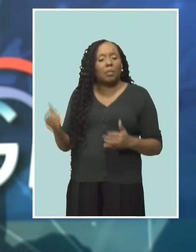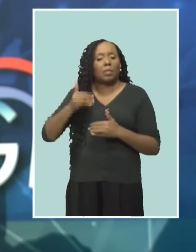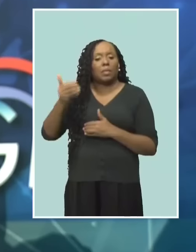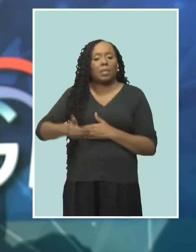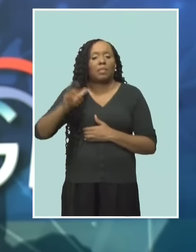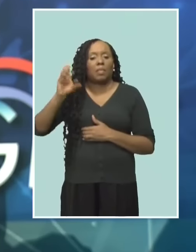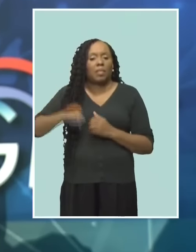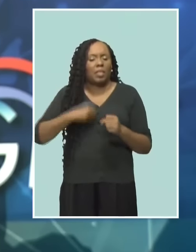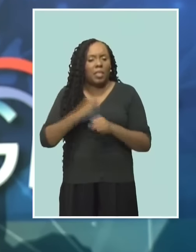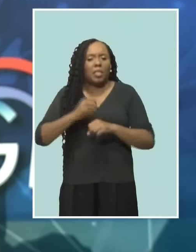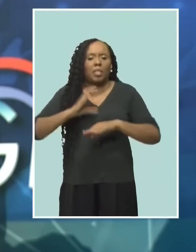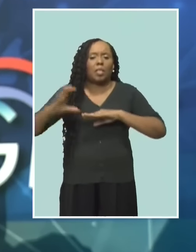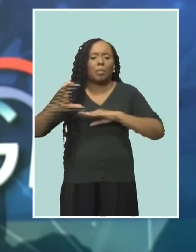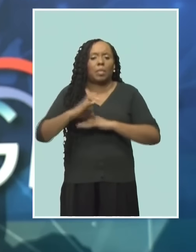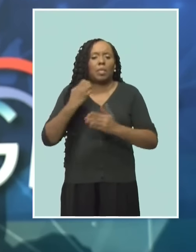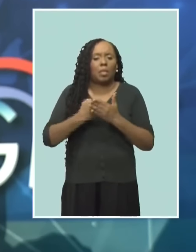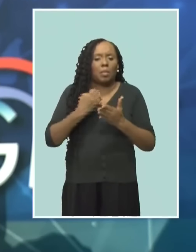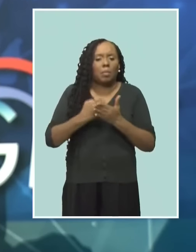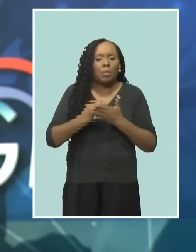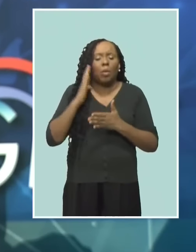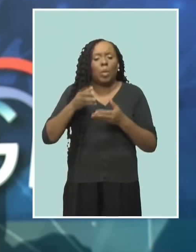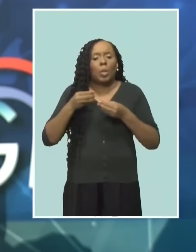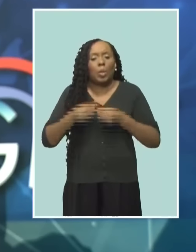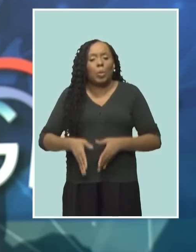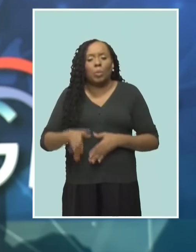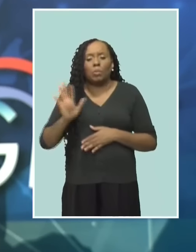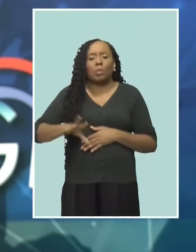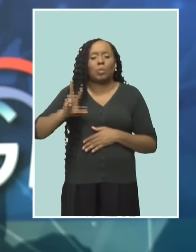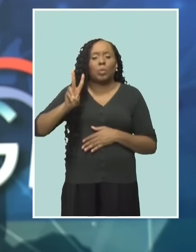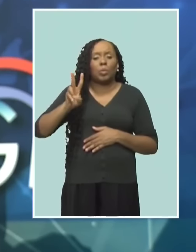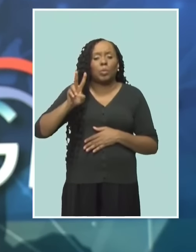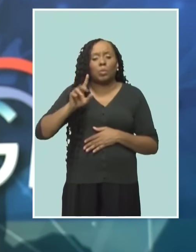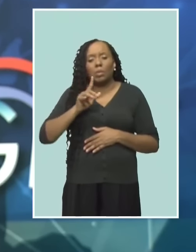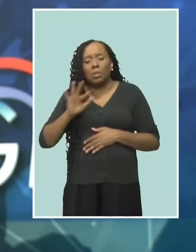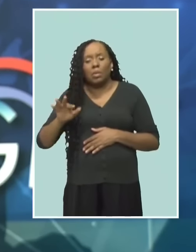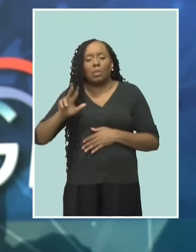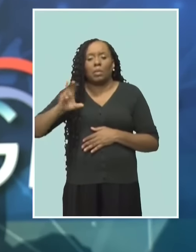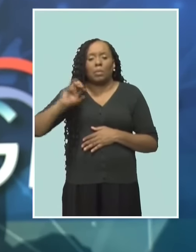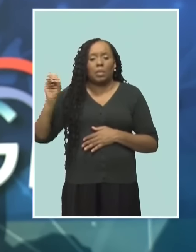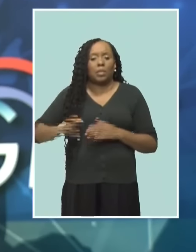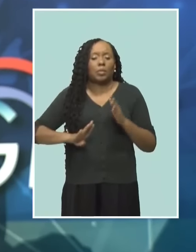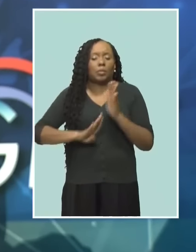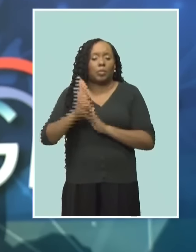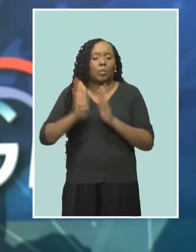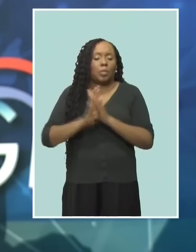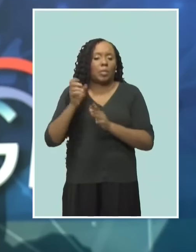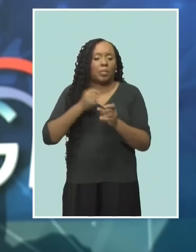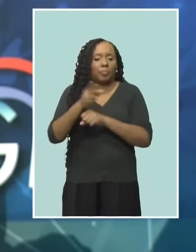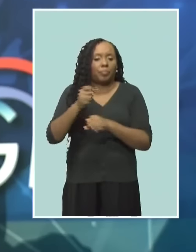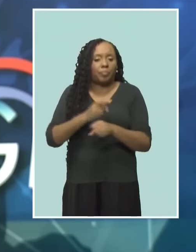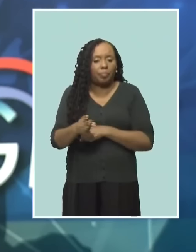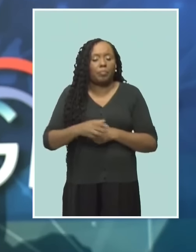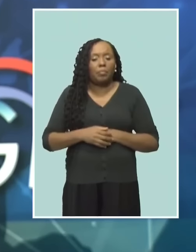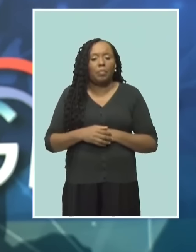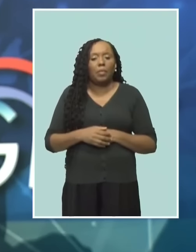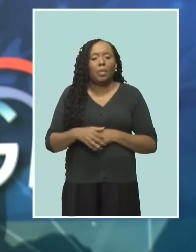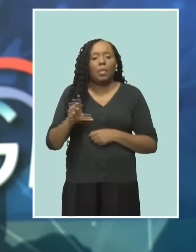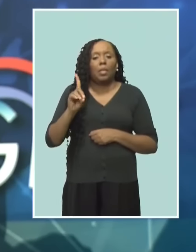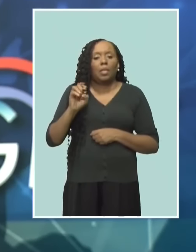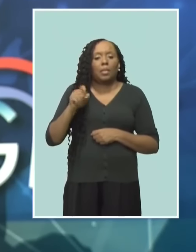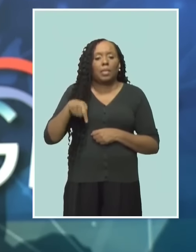50 years, Caribbean economies are going to lose approximately 2 to 3% of growth per year. This is according to